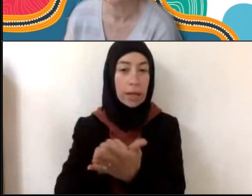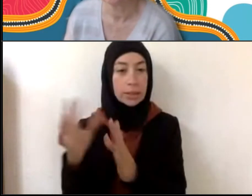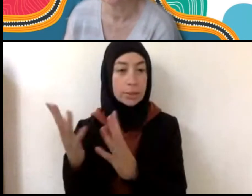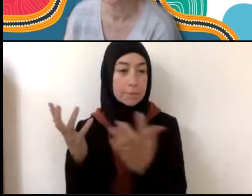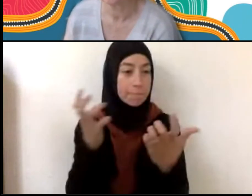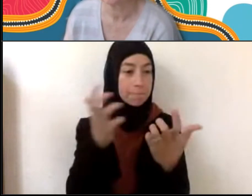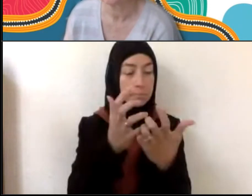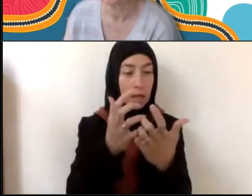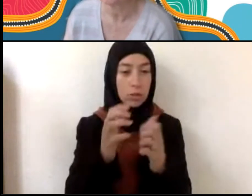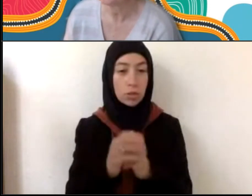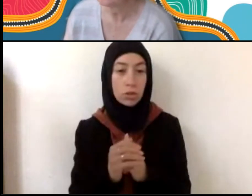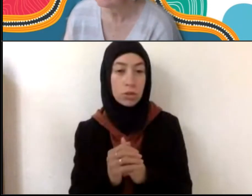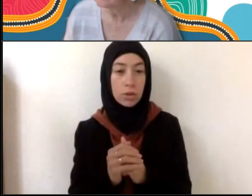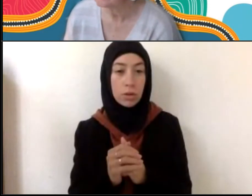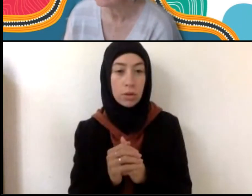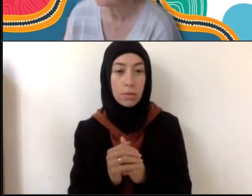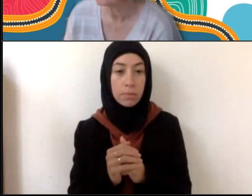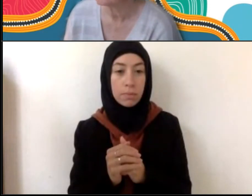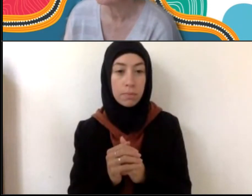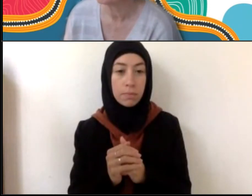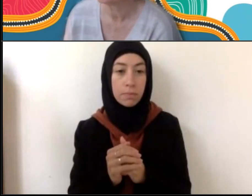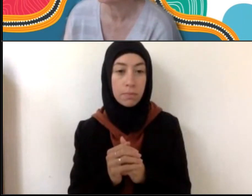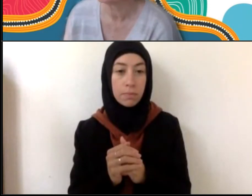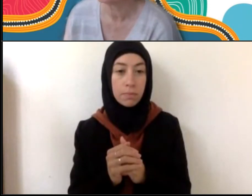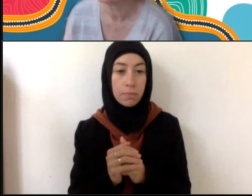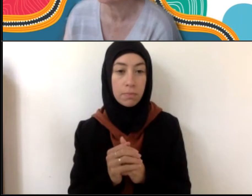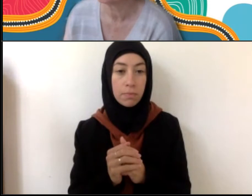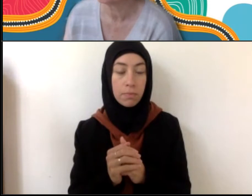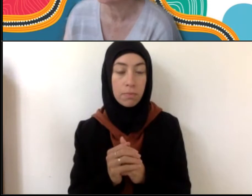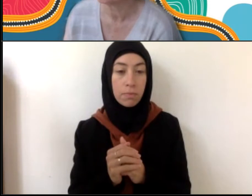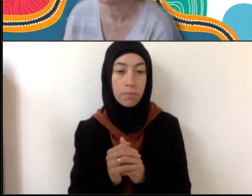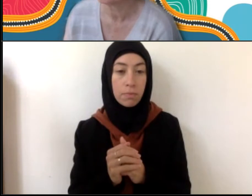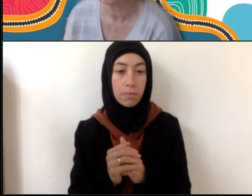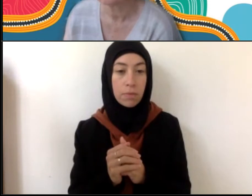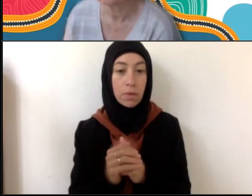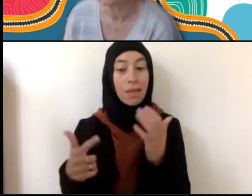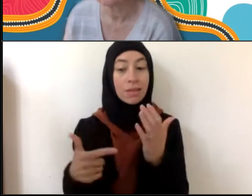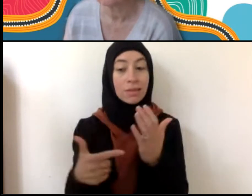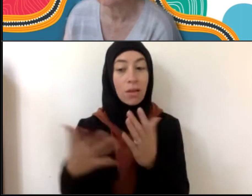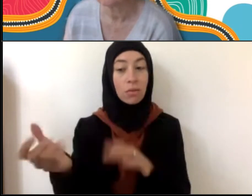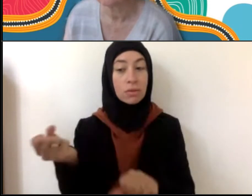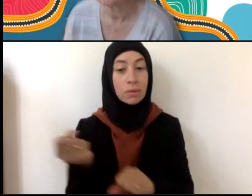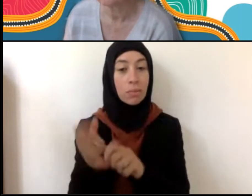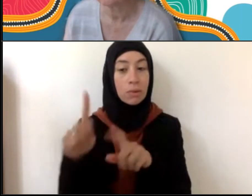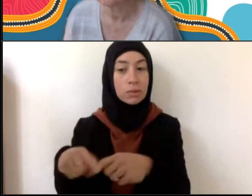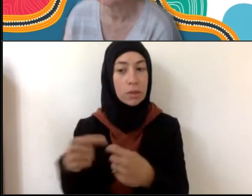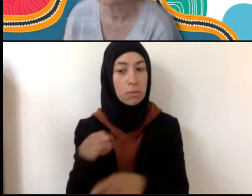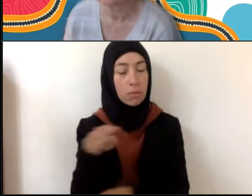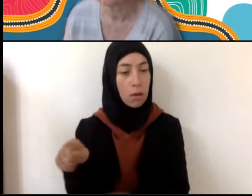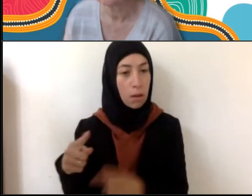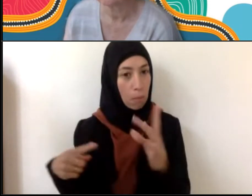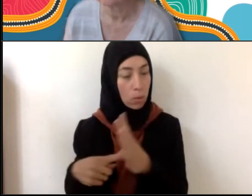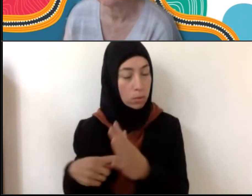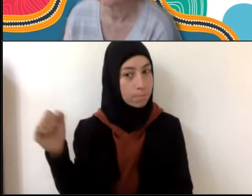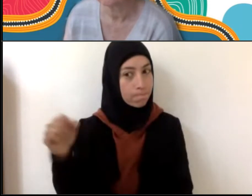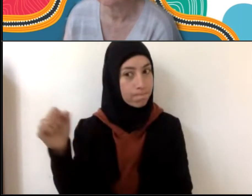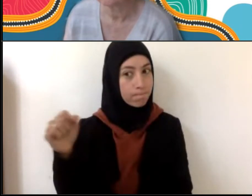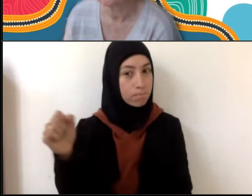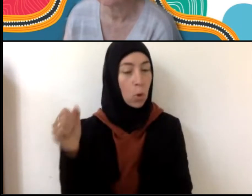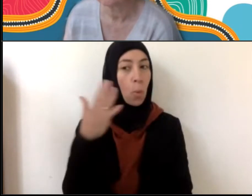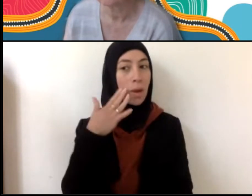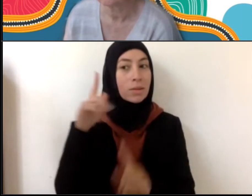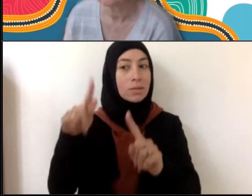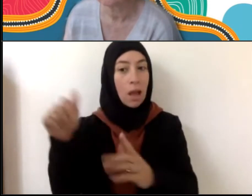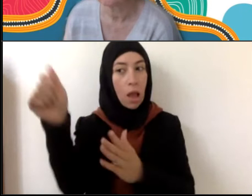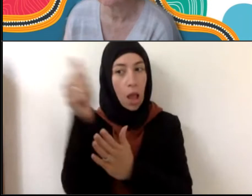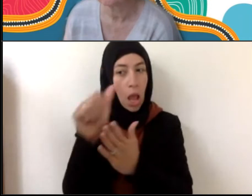also often these technical support team, they're really important when the artwork's being developed and integrated into the